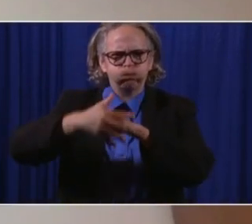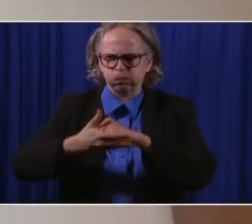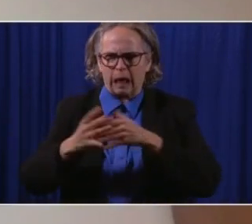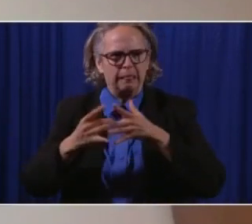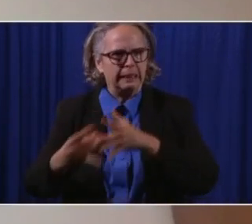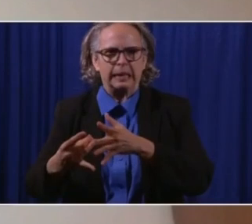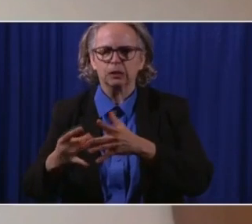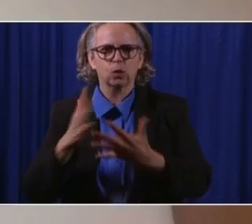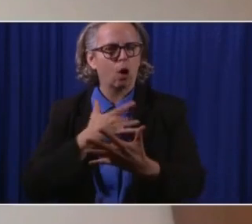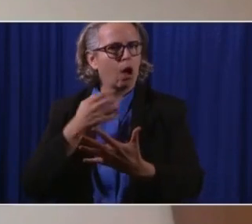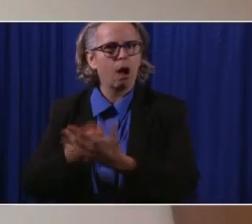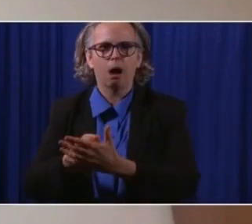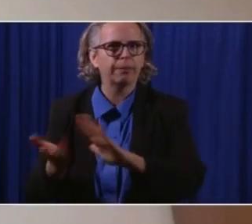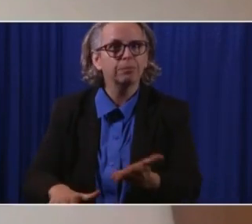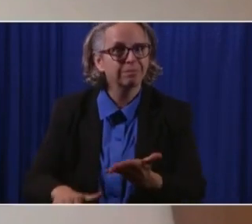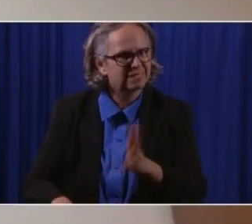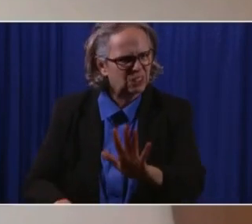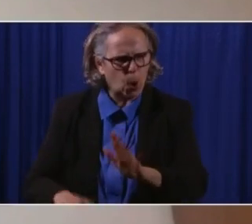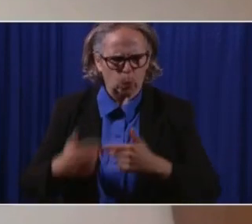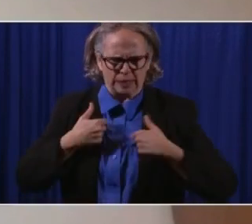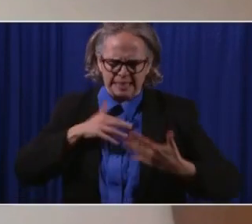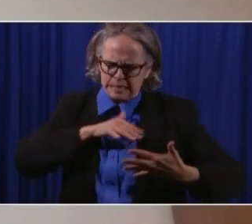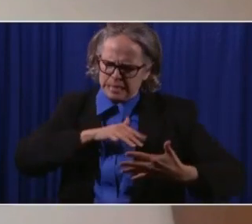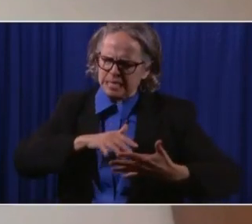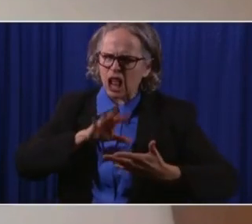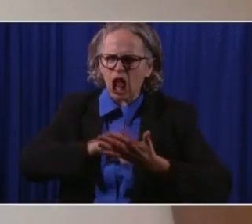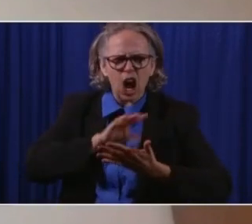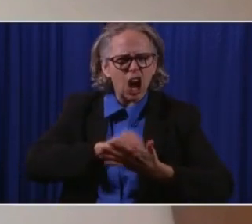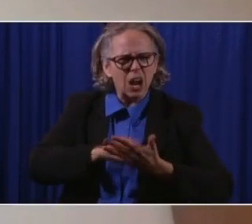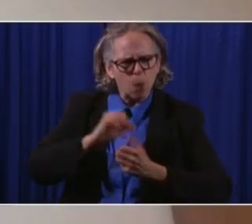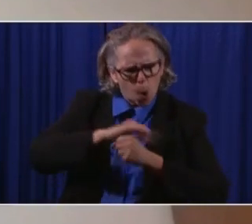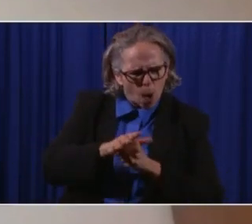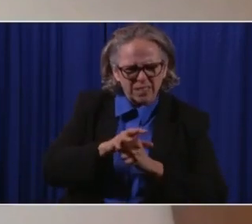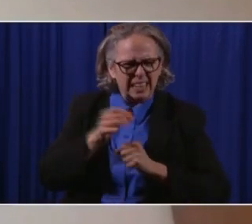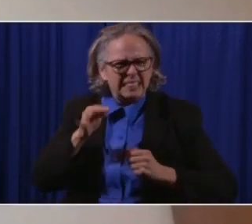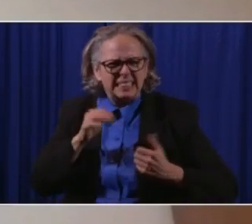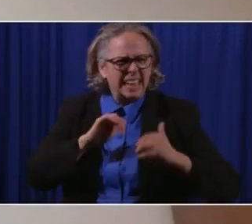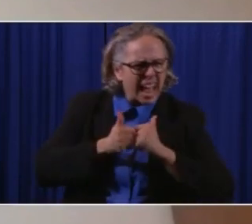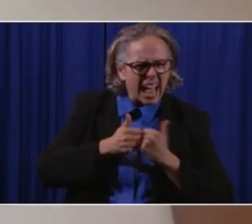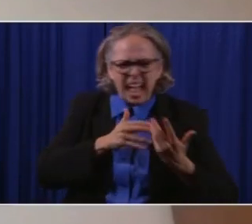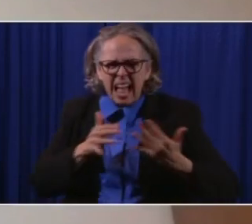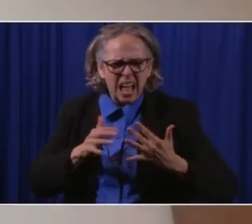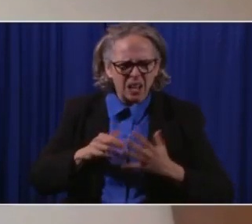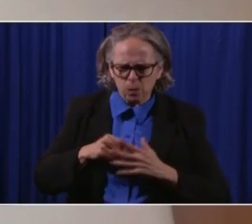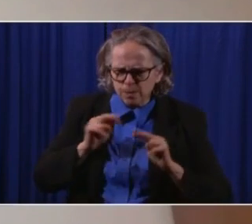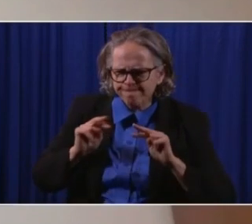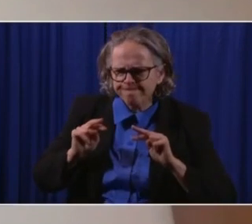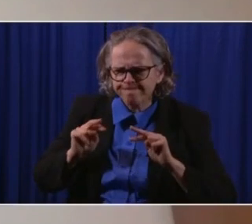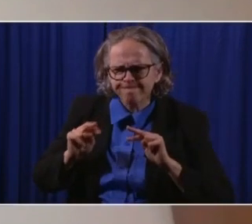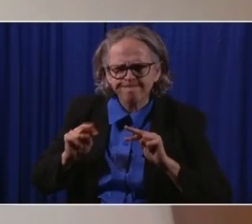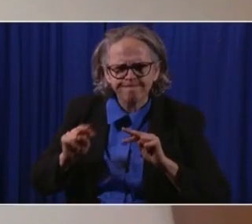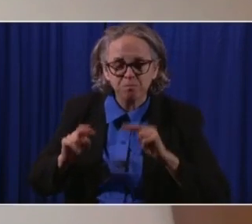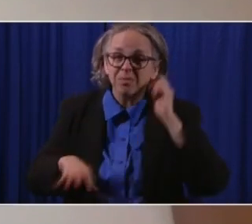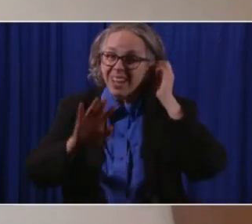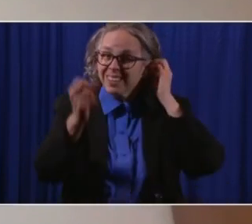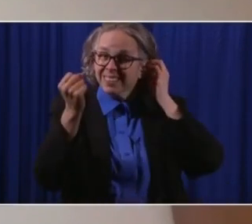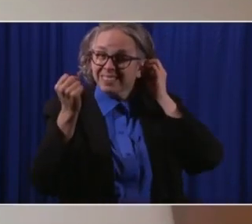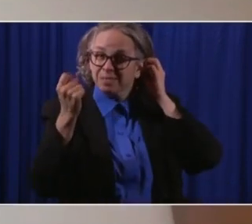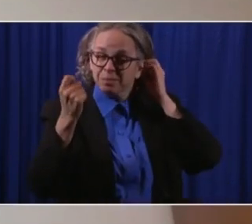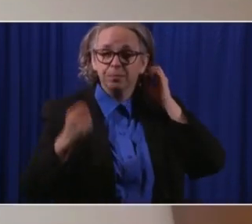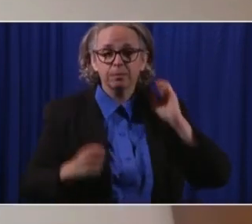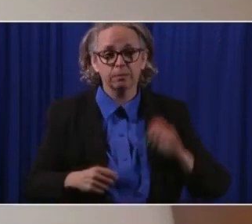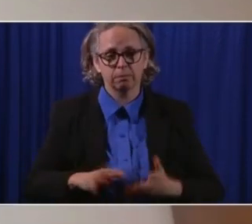issues that we're learning quite a bit about, and certainly that we want to remain vigilant for. But I think it highlights the need for, again, prevention